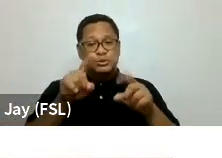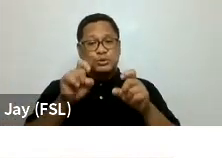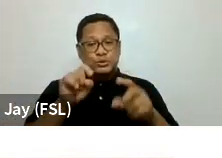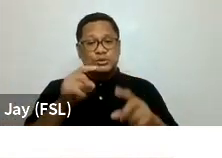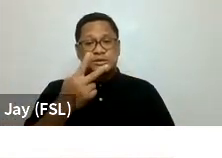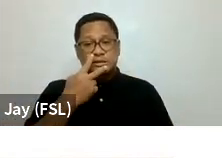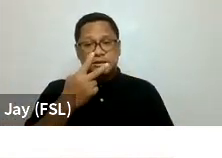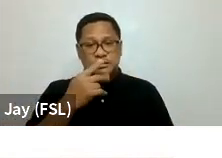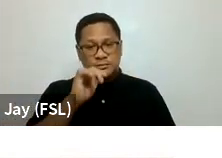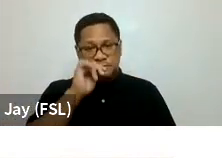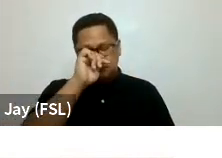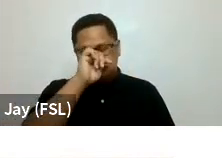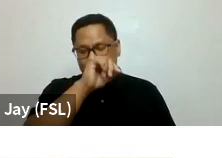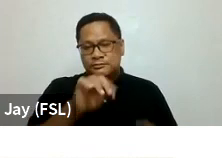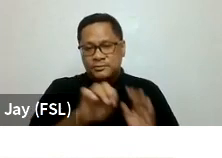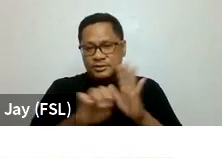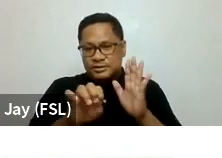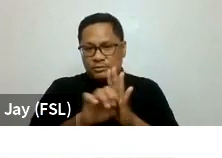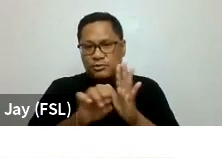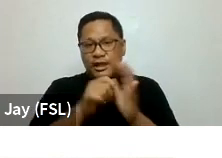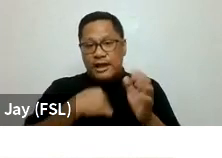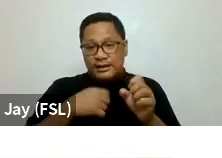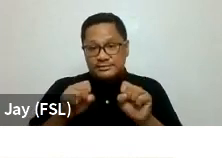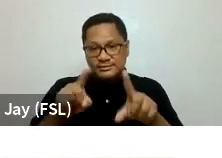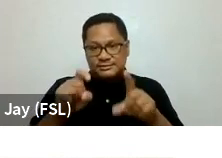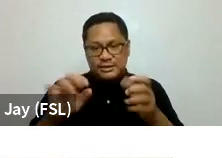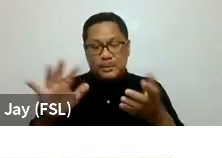I sell paper volcanoes?